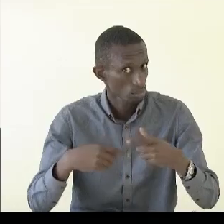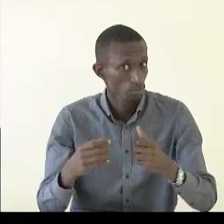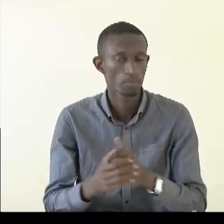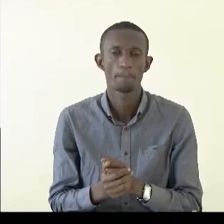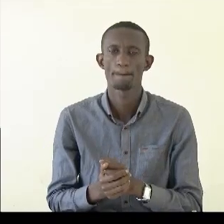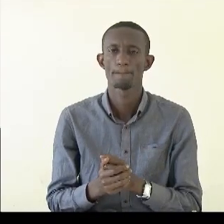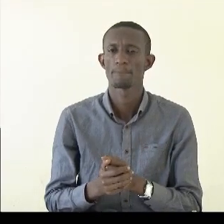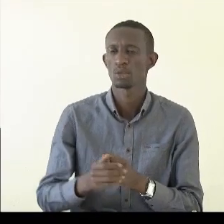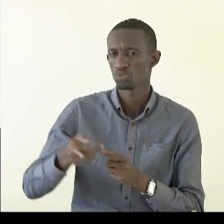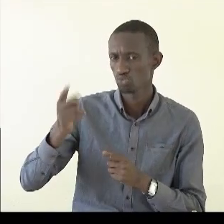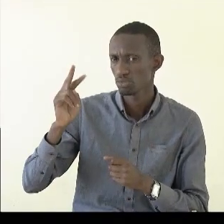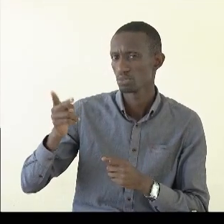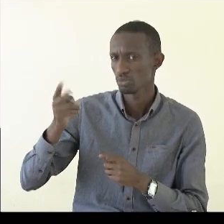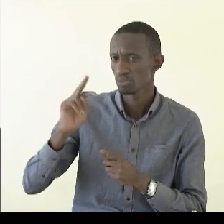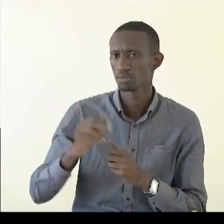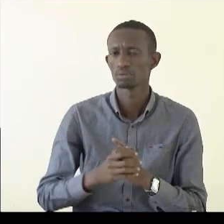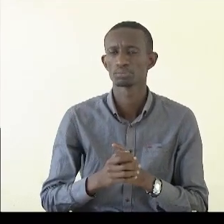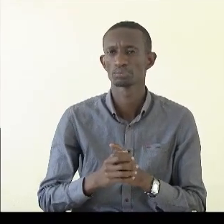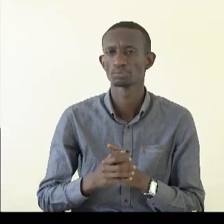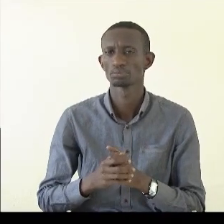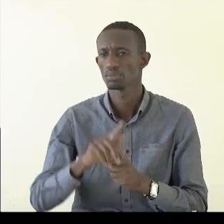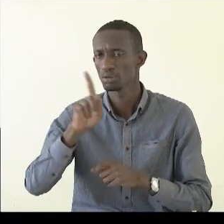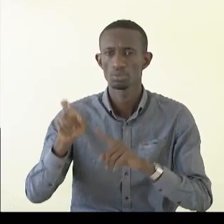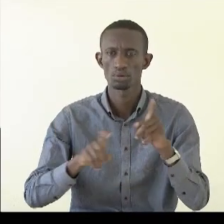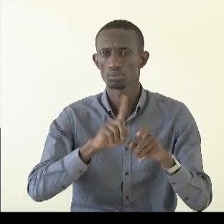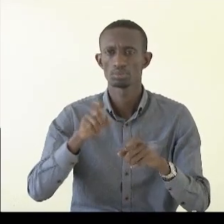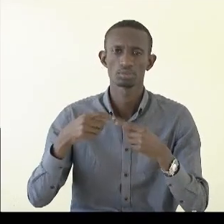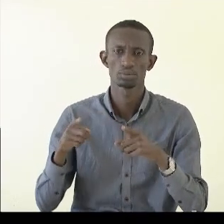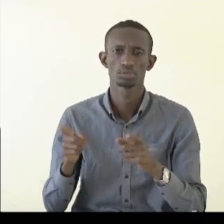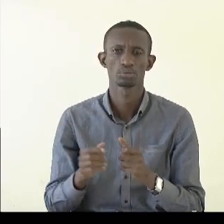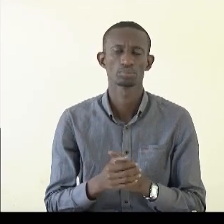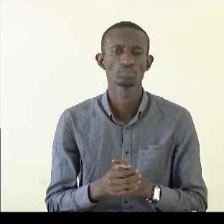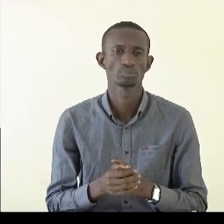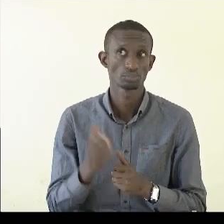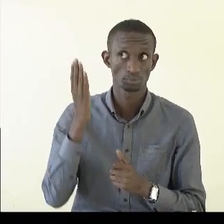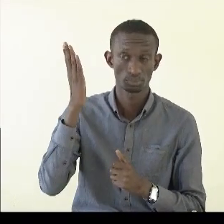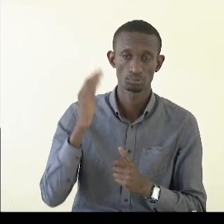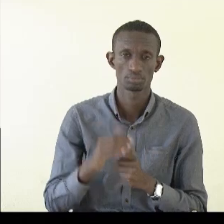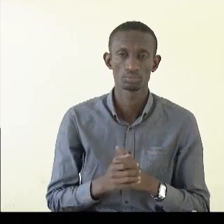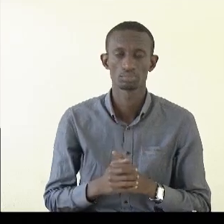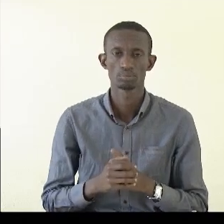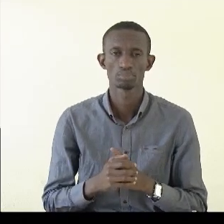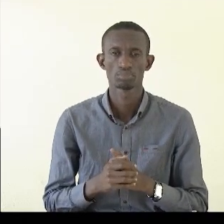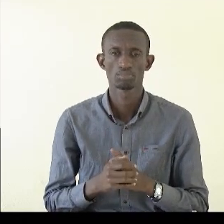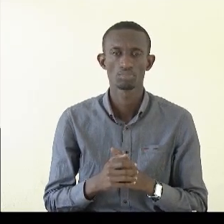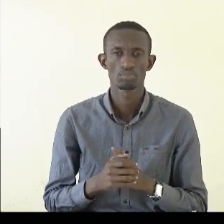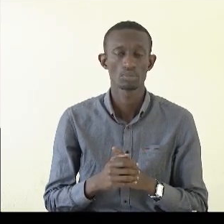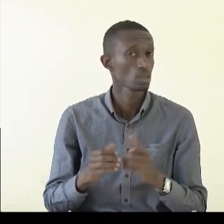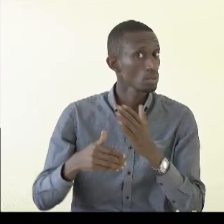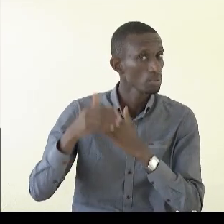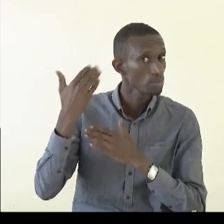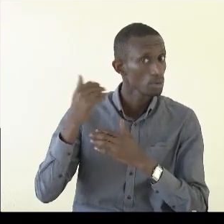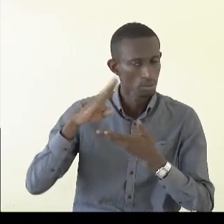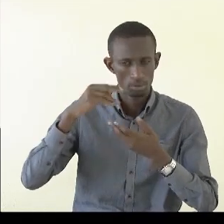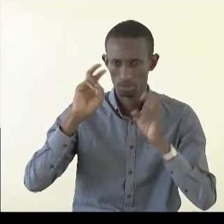these questions, and then as we go along, because the Unit 5 is not complete, but I